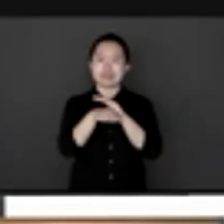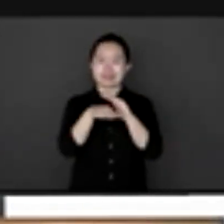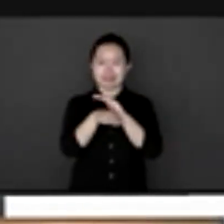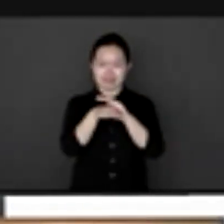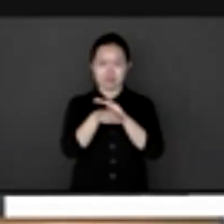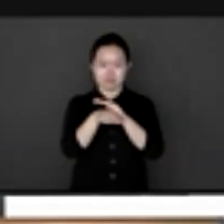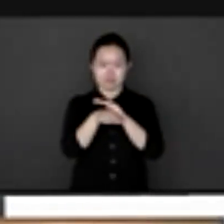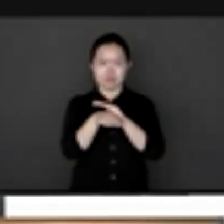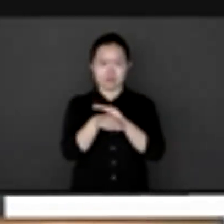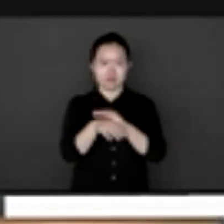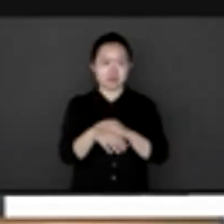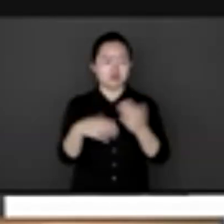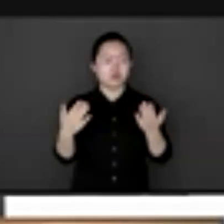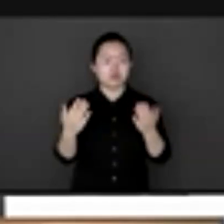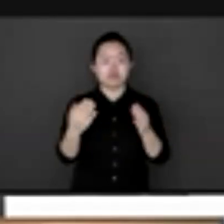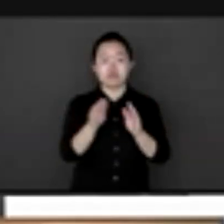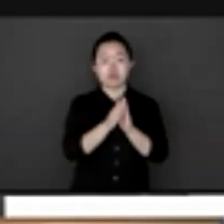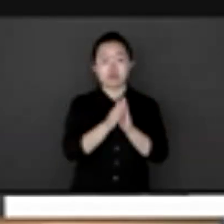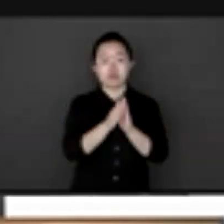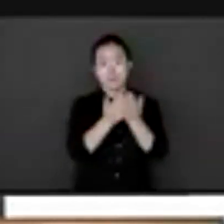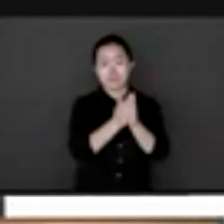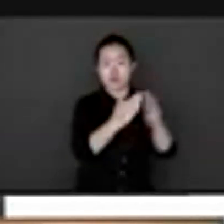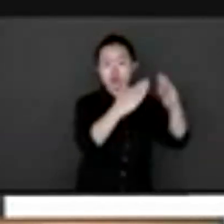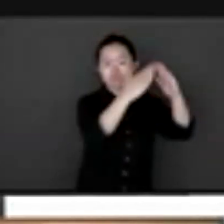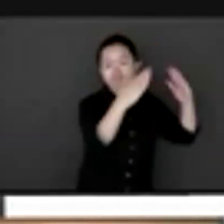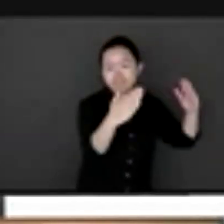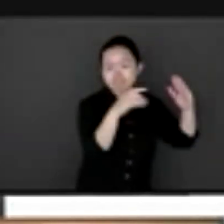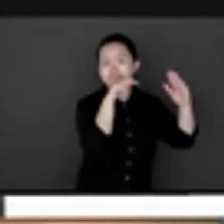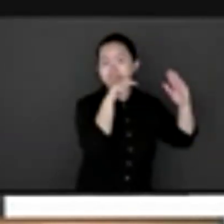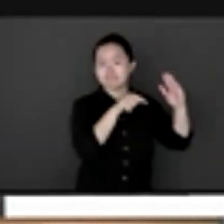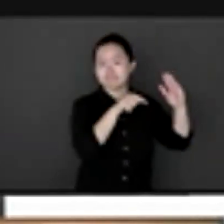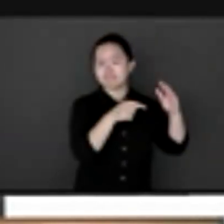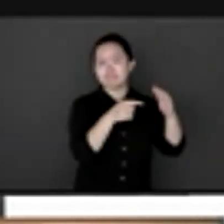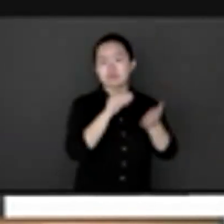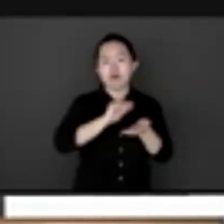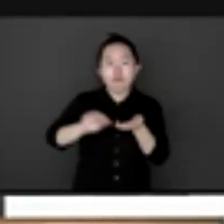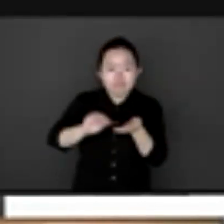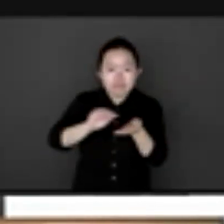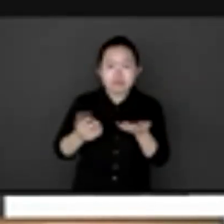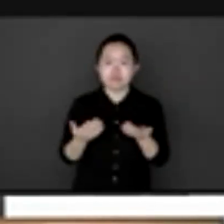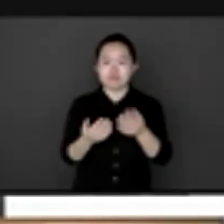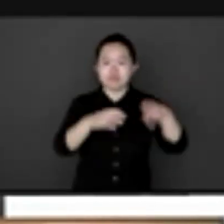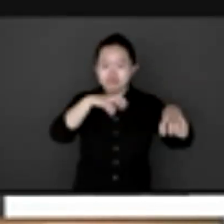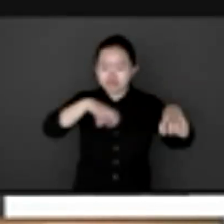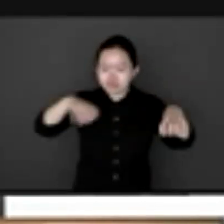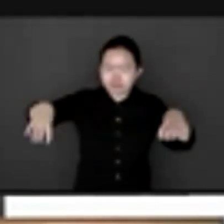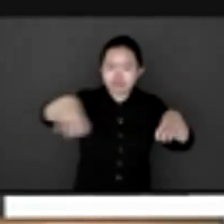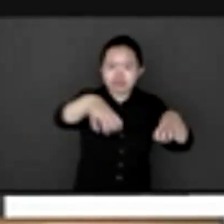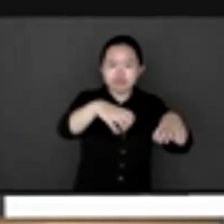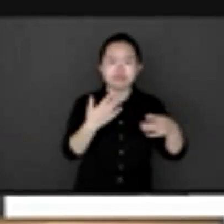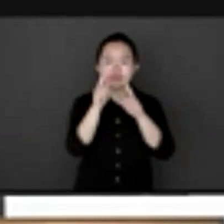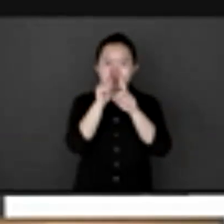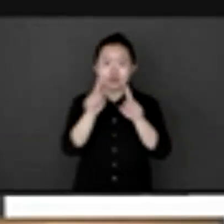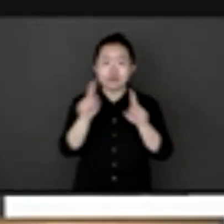a very important stake, in this endeavor together. The group was led by Rainer Jantscher, part of the Vienna